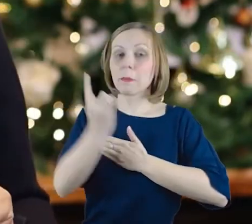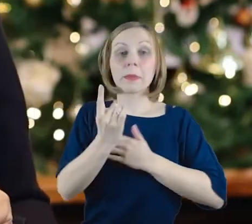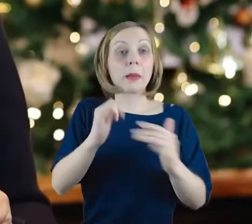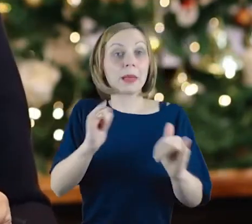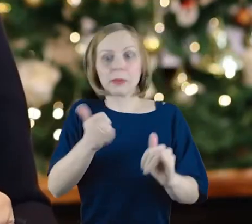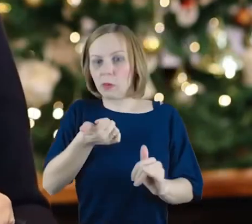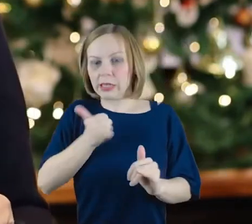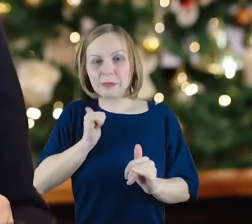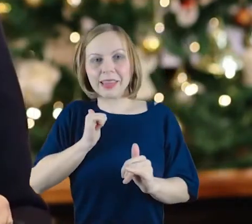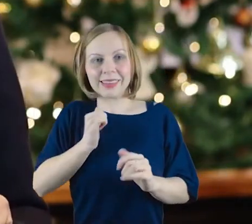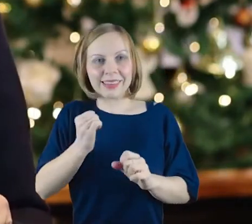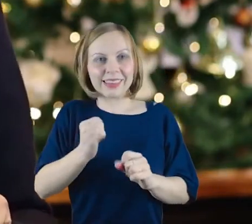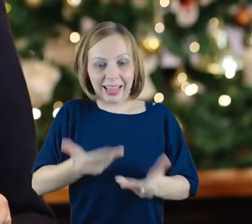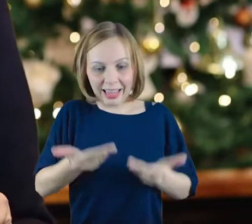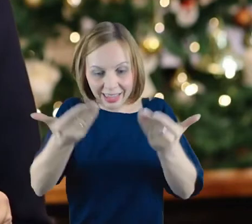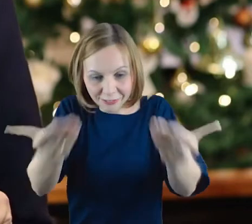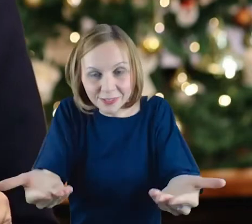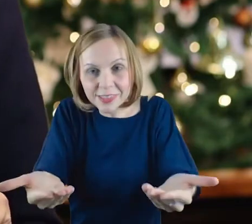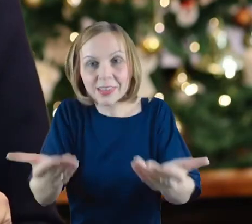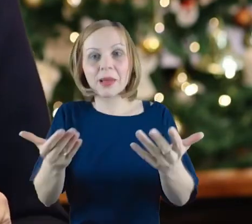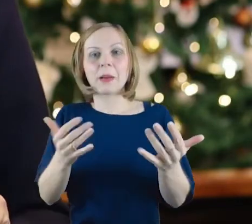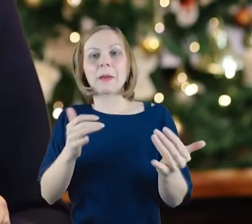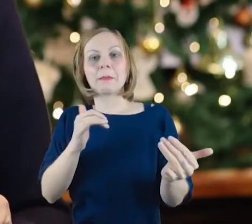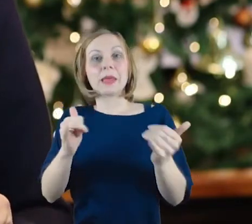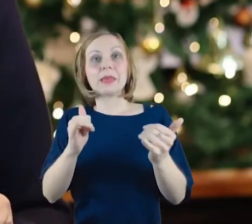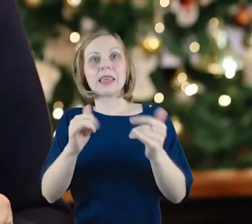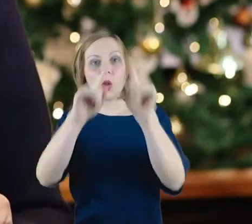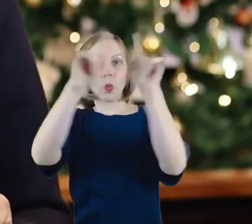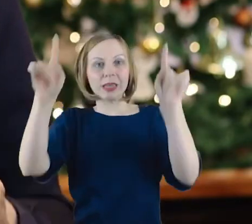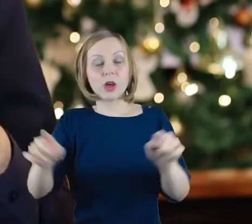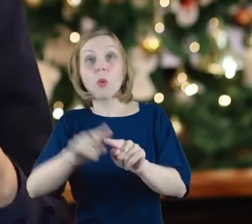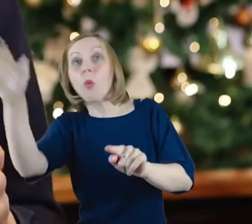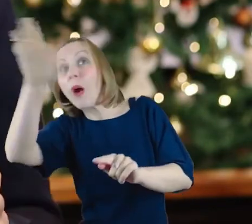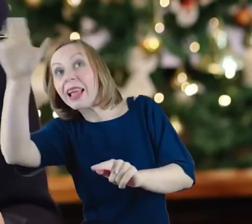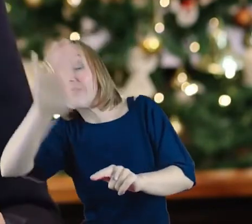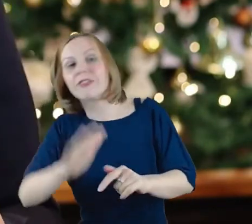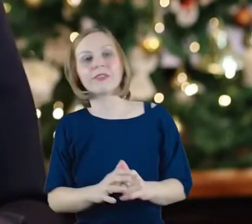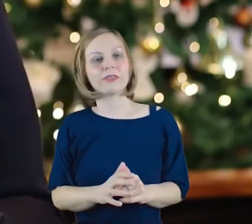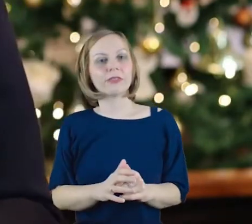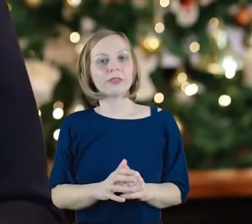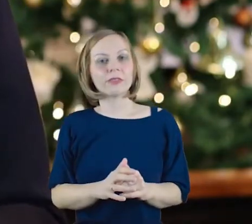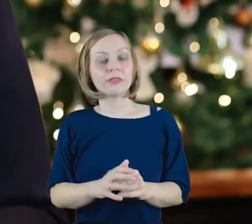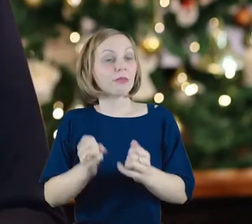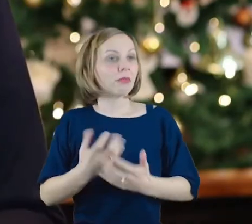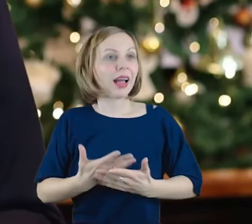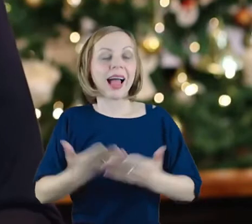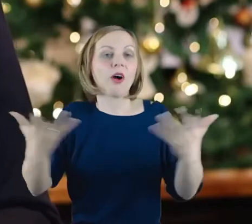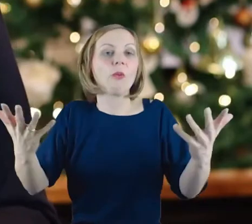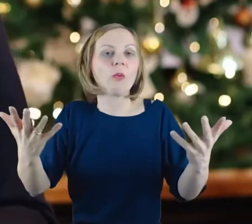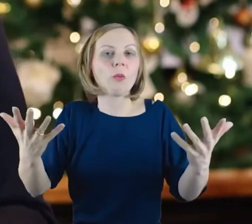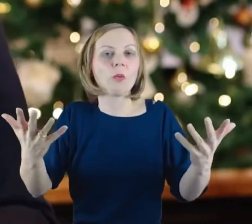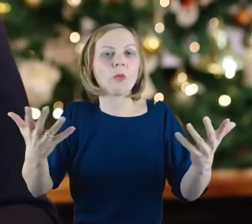unexpected homemade gift on a doorstep. It might be simply a wave from a window. However you do it, we too can help